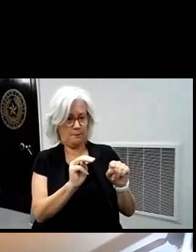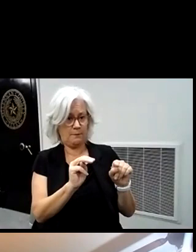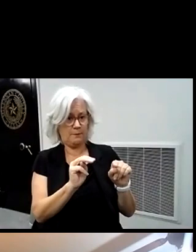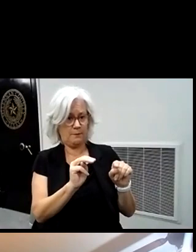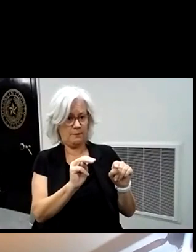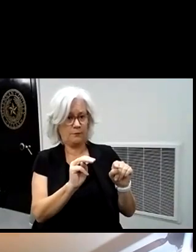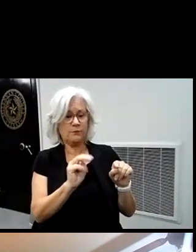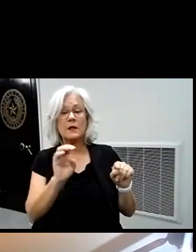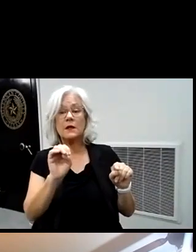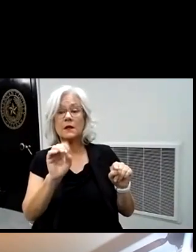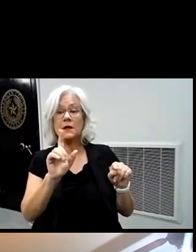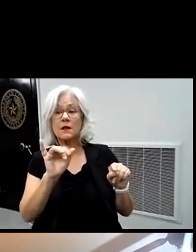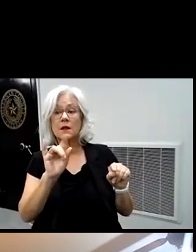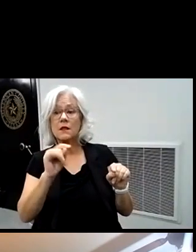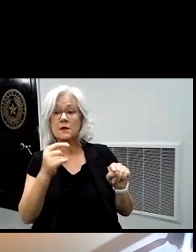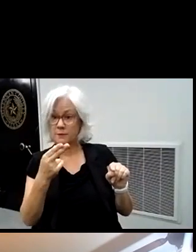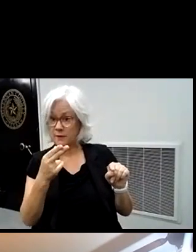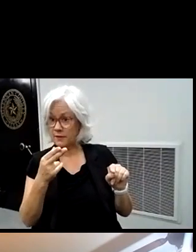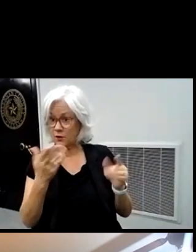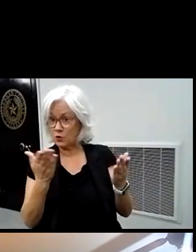Is Elizabeth on?